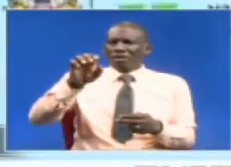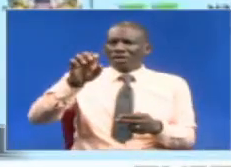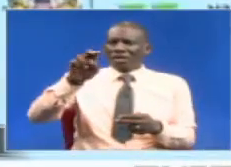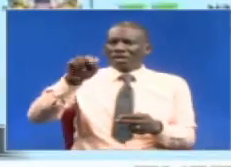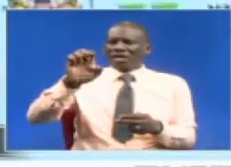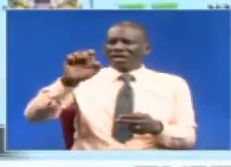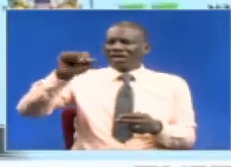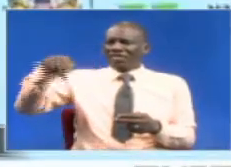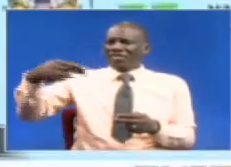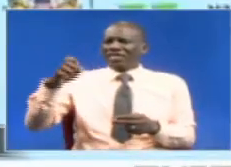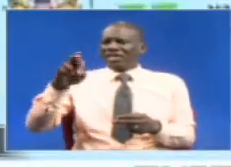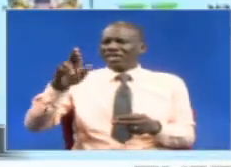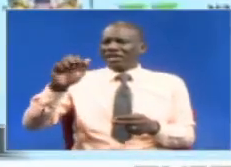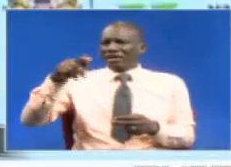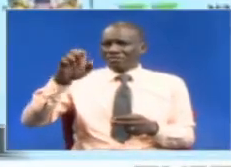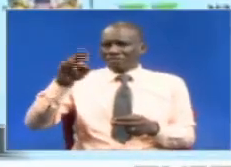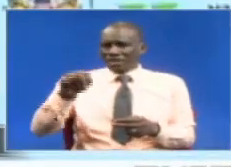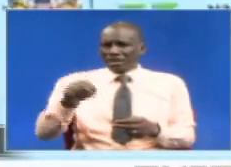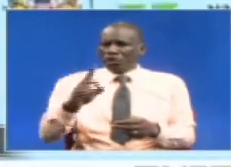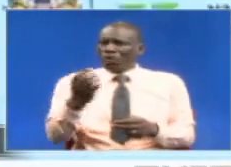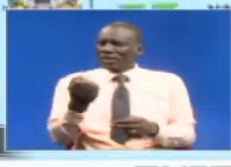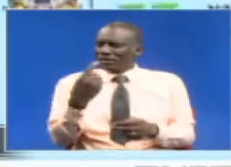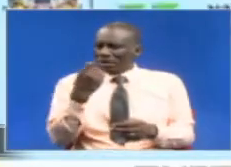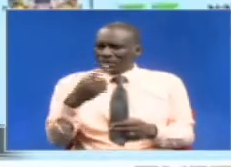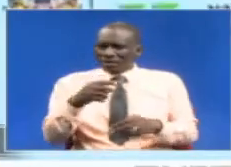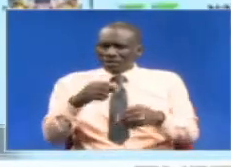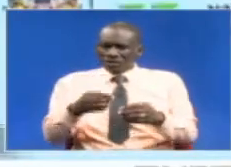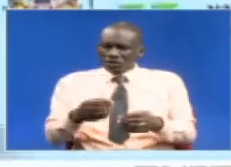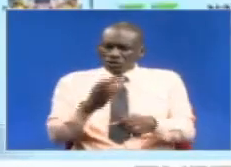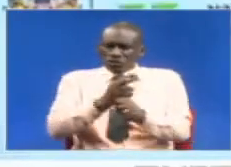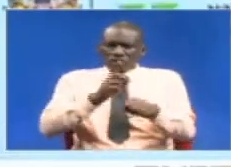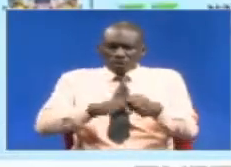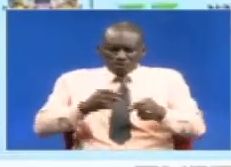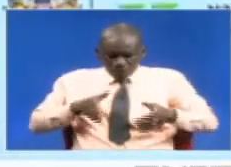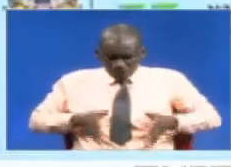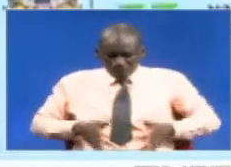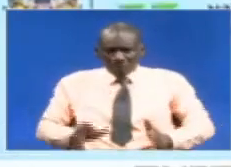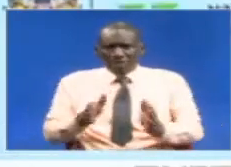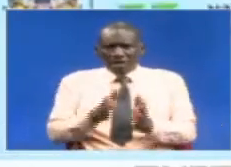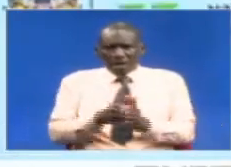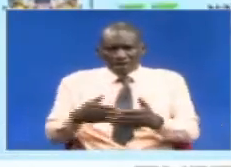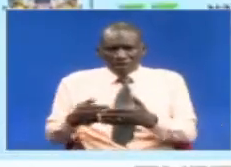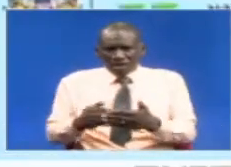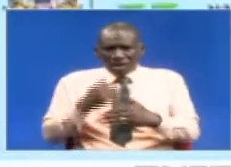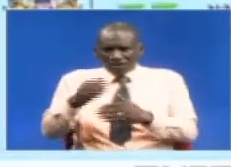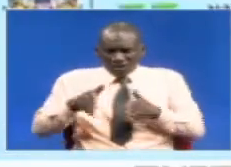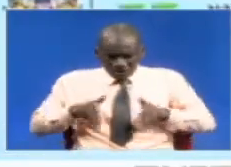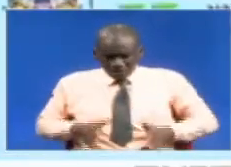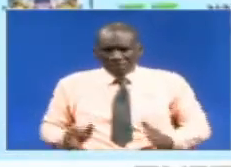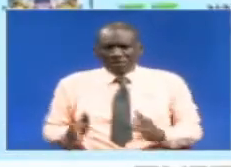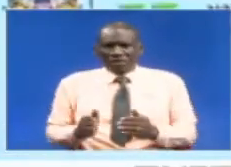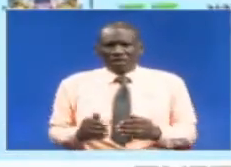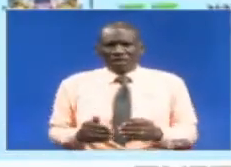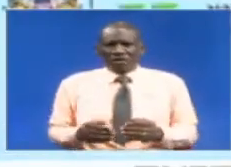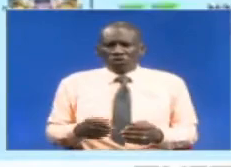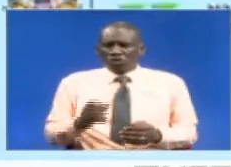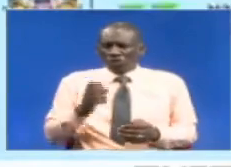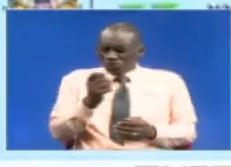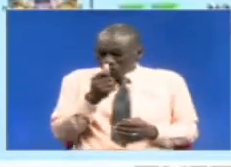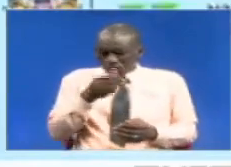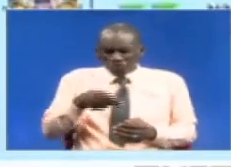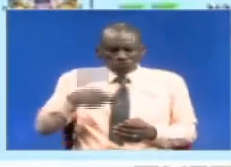taken at the beginning of labor, and then to the baby soon after delivery, less than a teaspoon of that